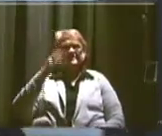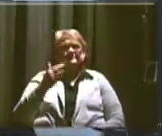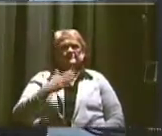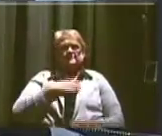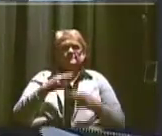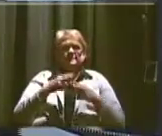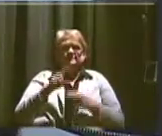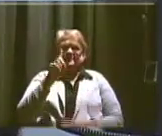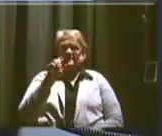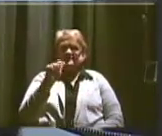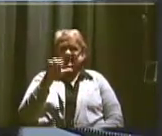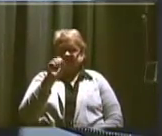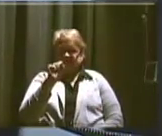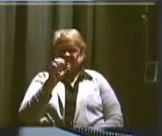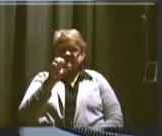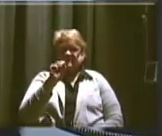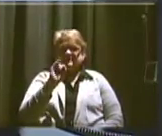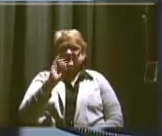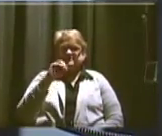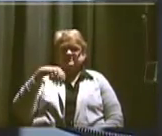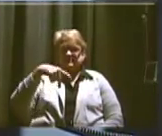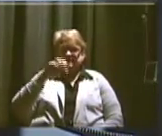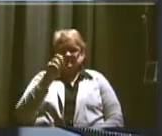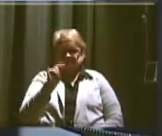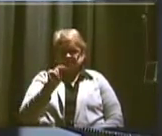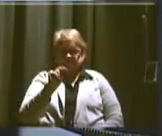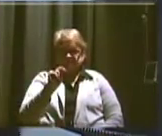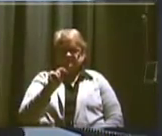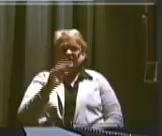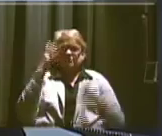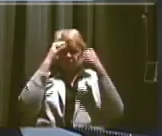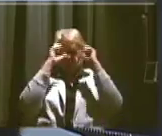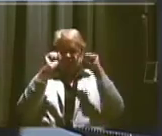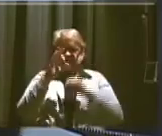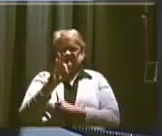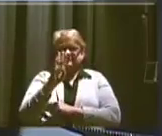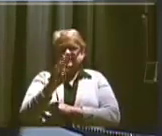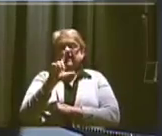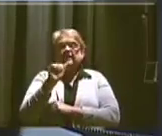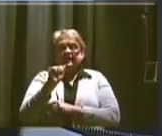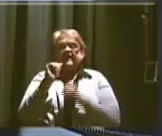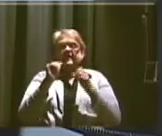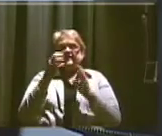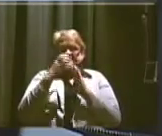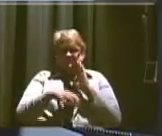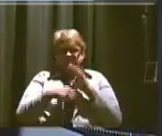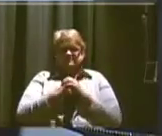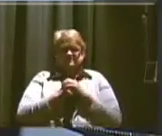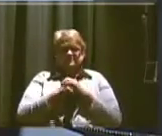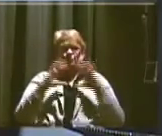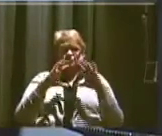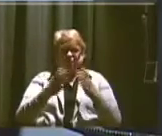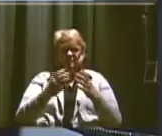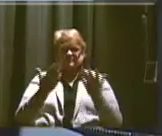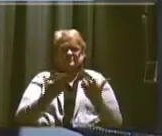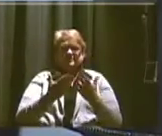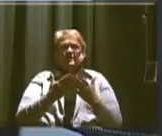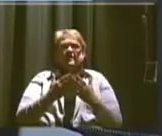My name is Dallas Simpson. I'm president of our FBLA chapter and a proud member of our Fifth Third Bank and